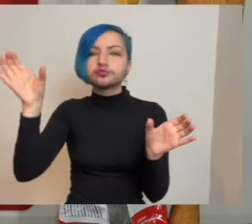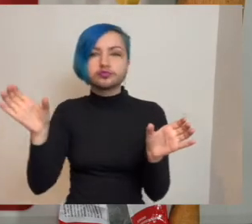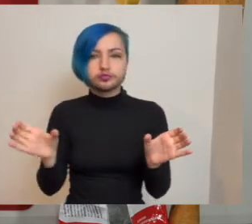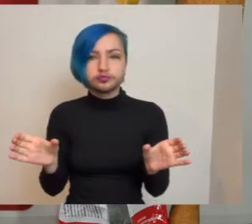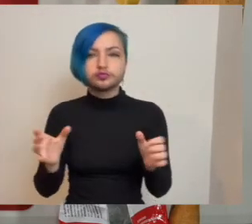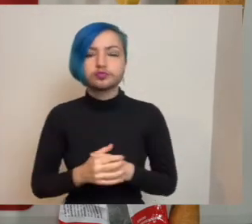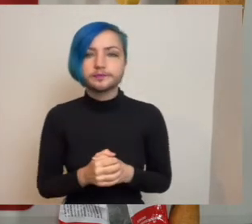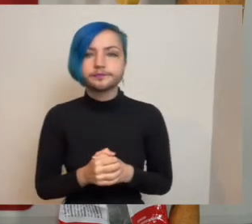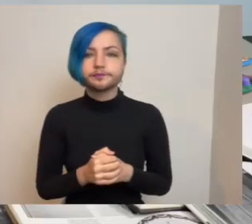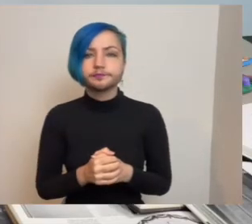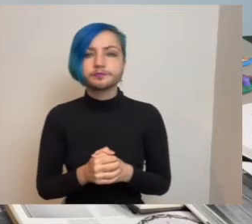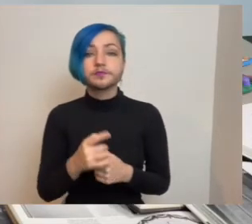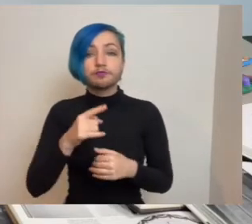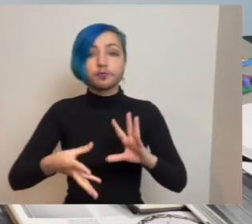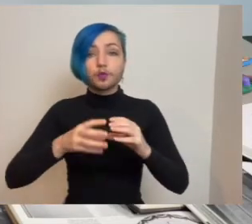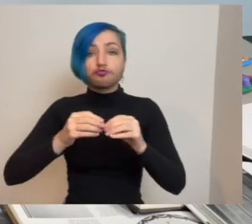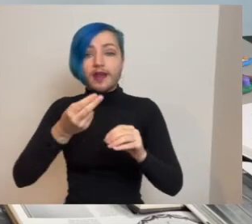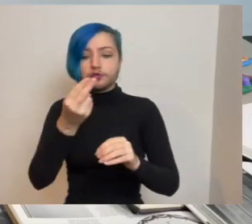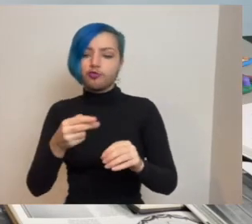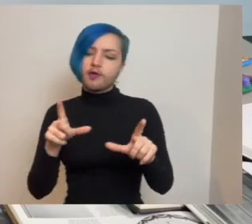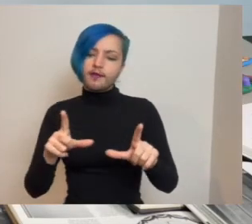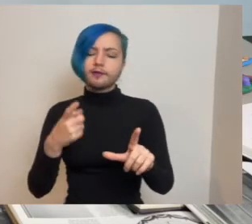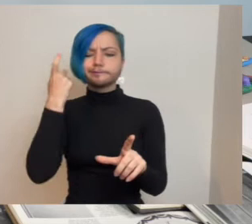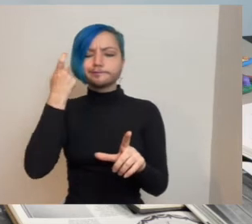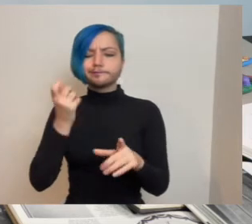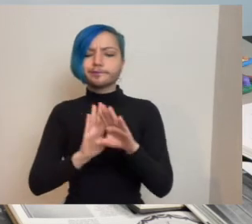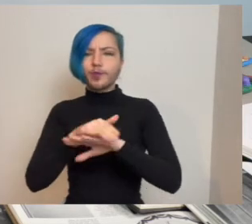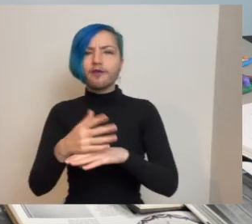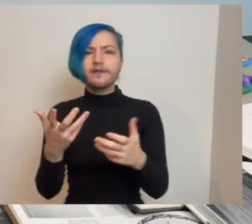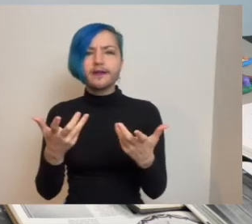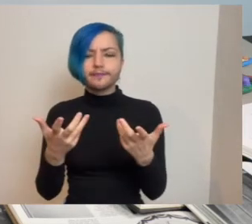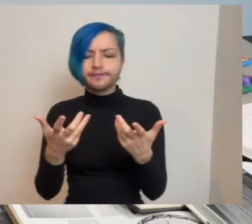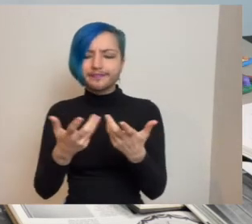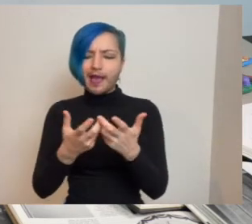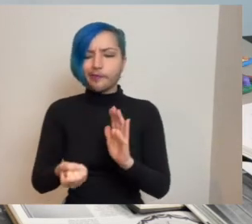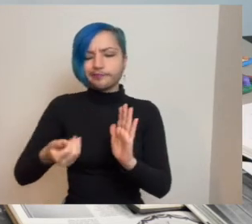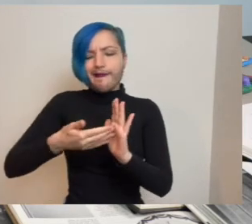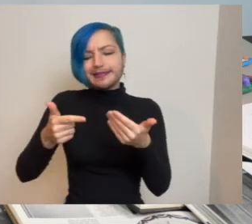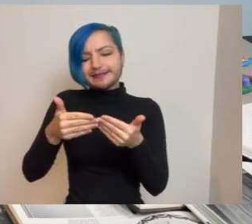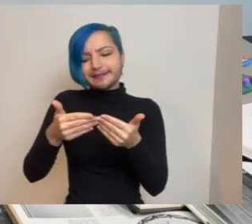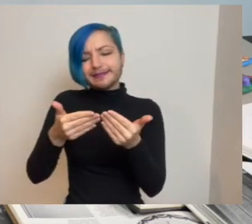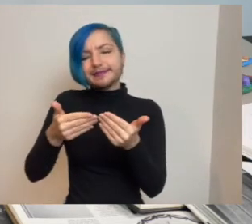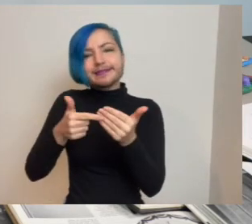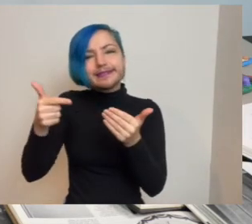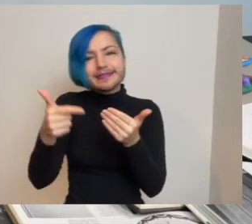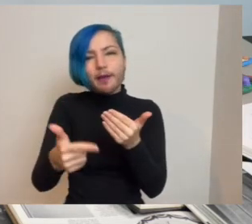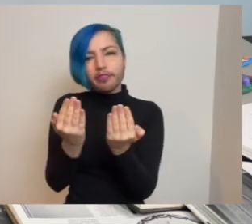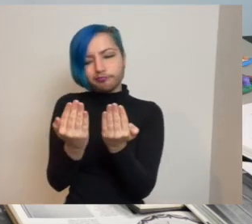And as you're making your drawing, have a little think about how you might want to approach depth. I'm going